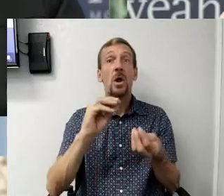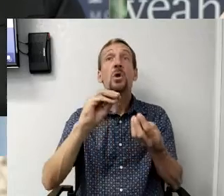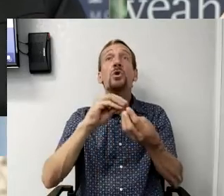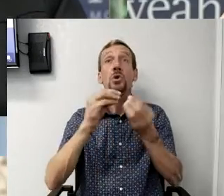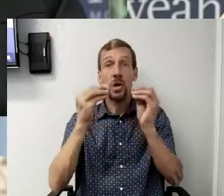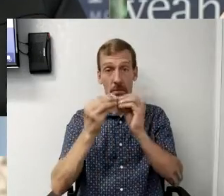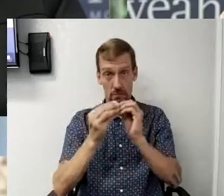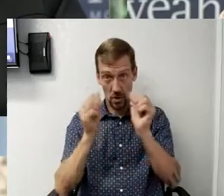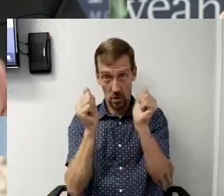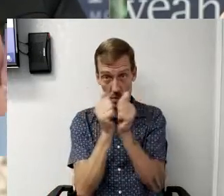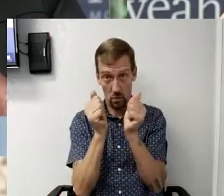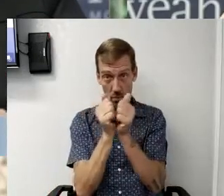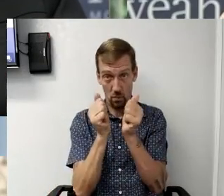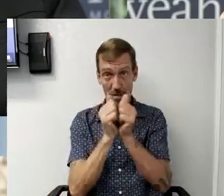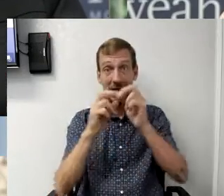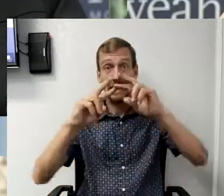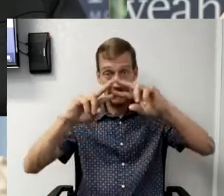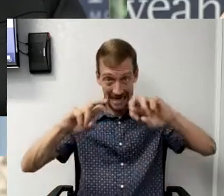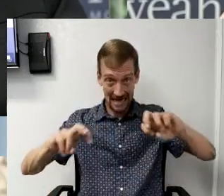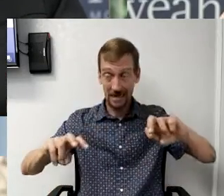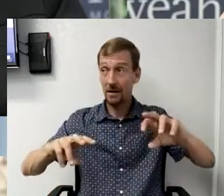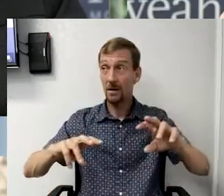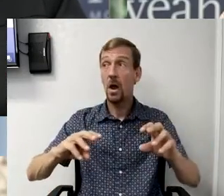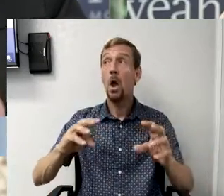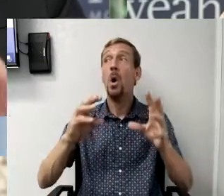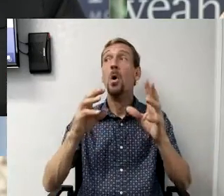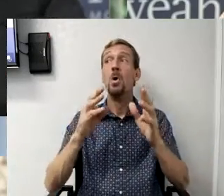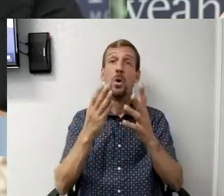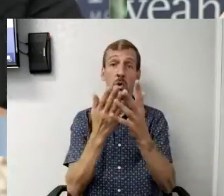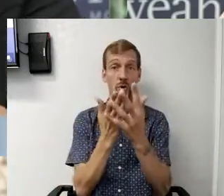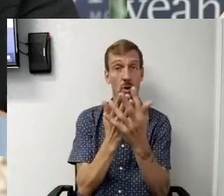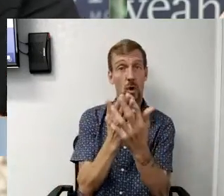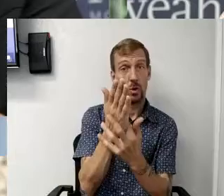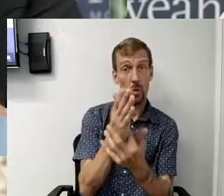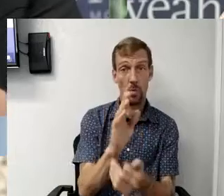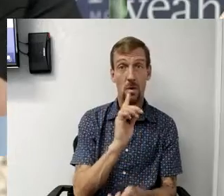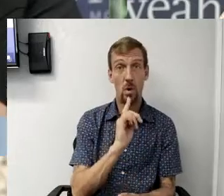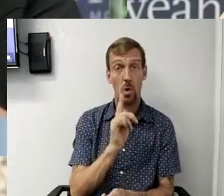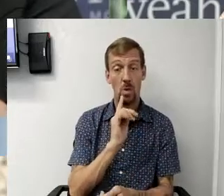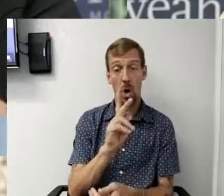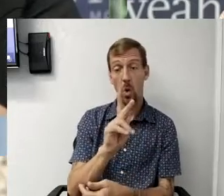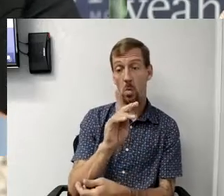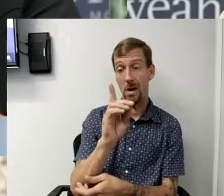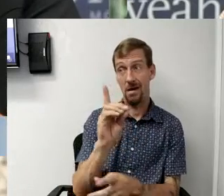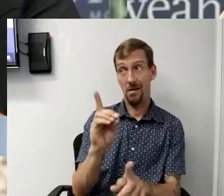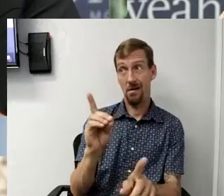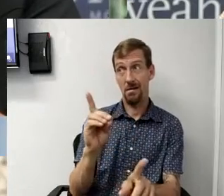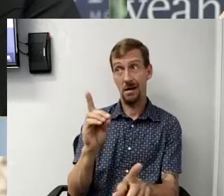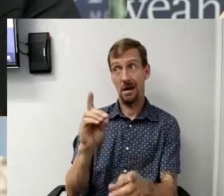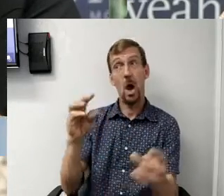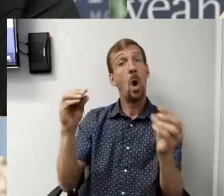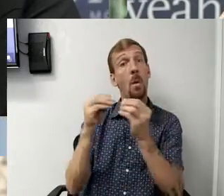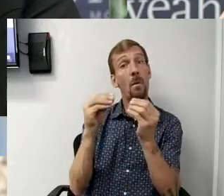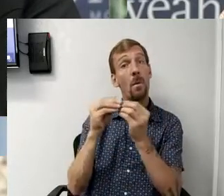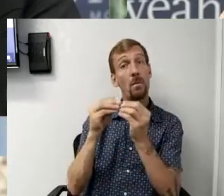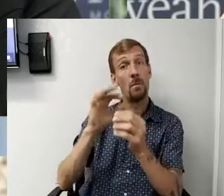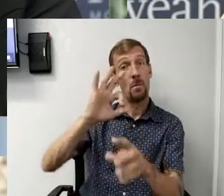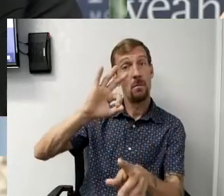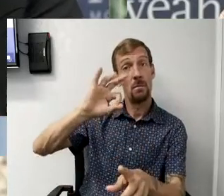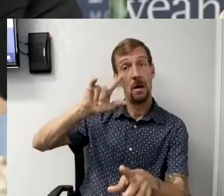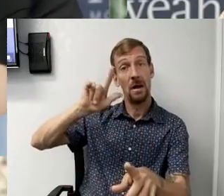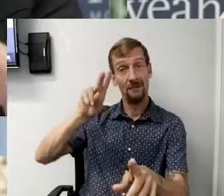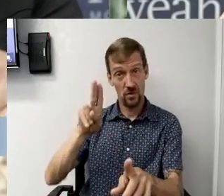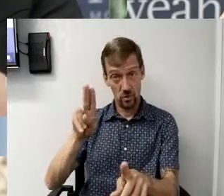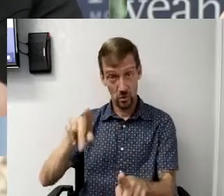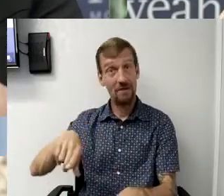or diagnosed. So but more double. detected. So through Kaweah Delta, we had more flu cases detected.